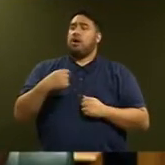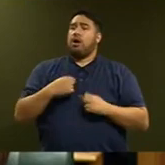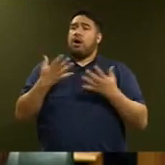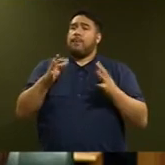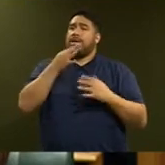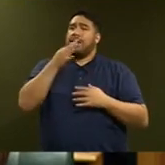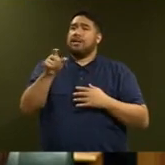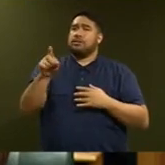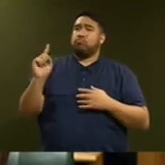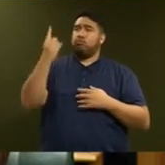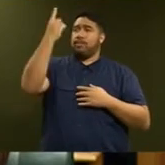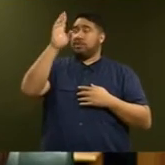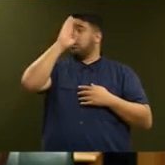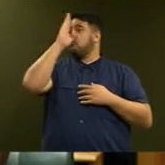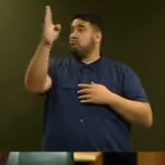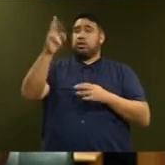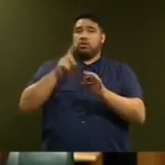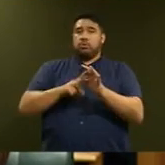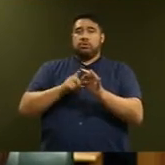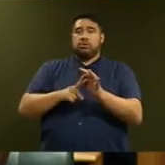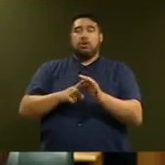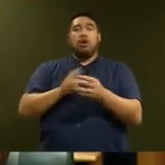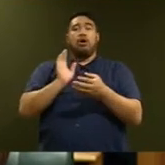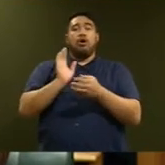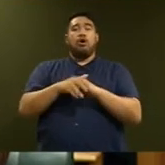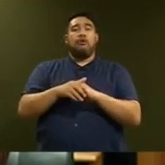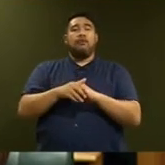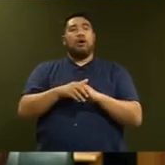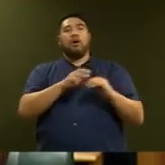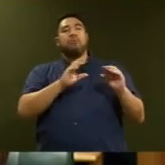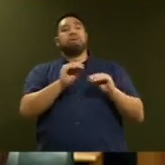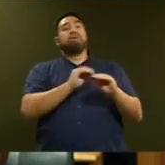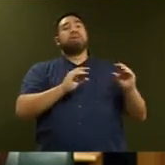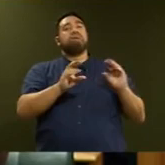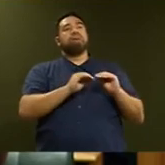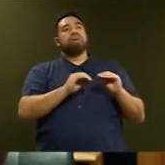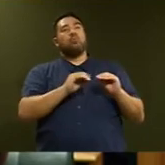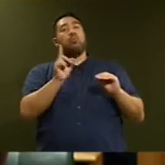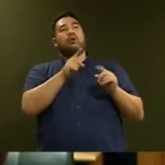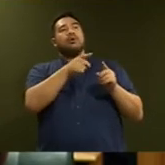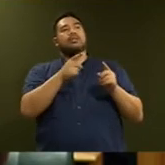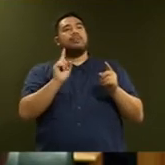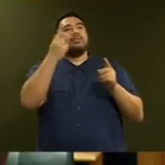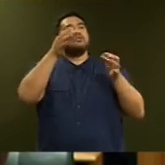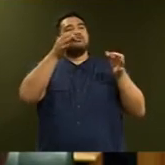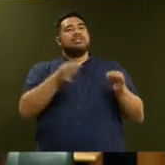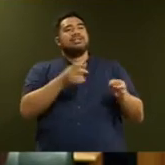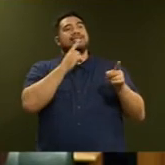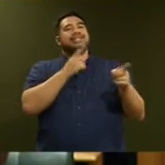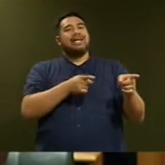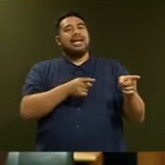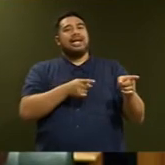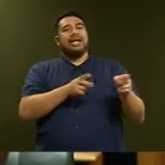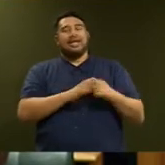the Prime Minister a straight question about reported comments by the Justice Minister, and he's saying he didn't hear them. That's simply